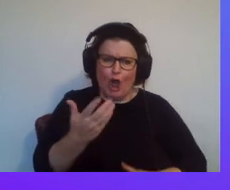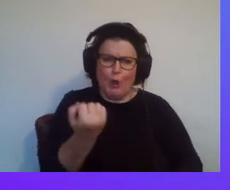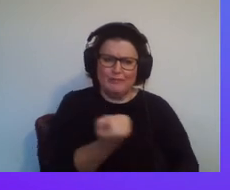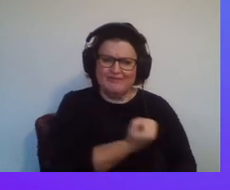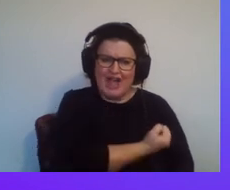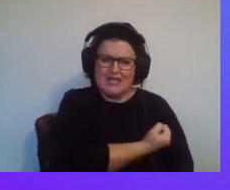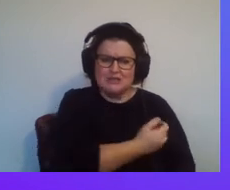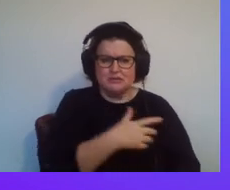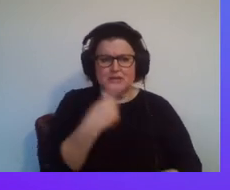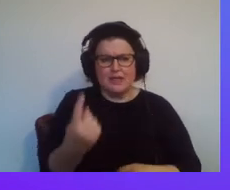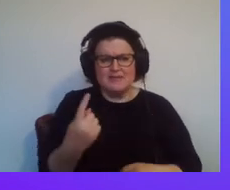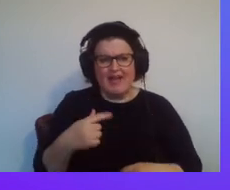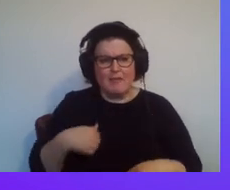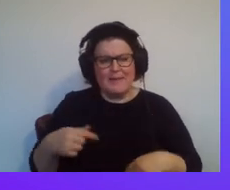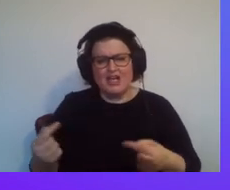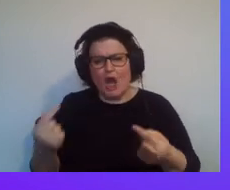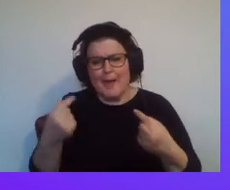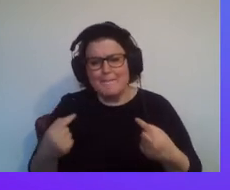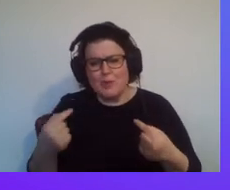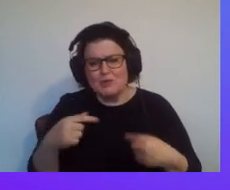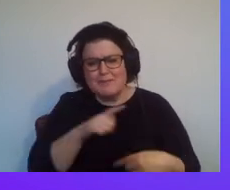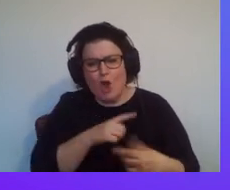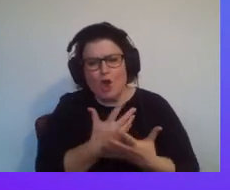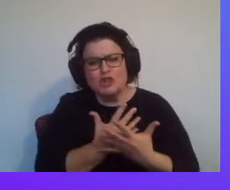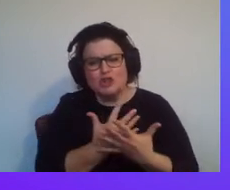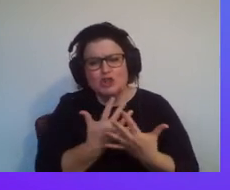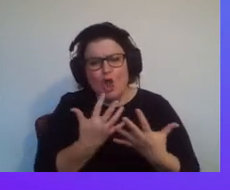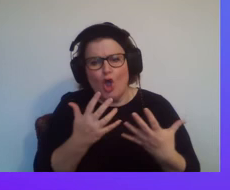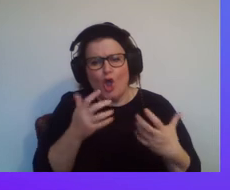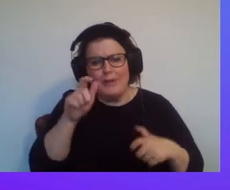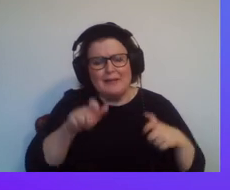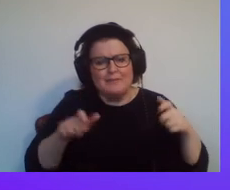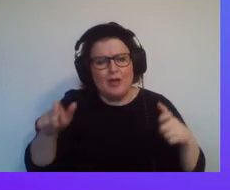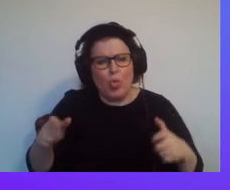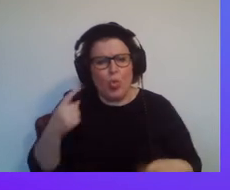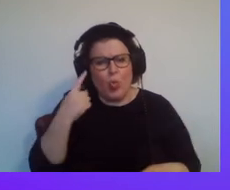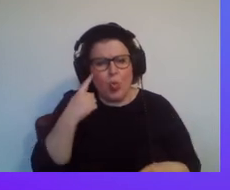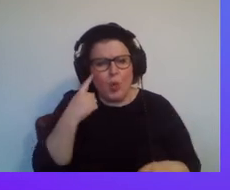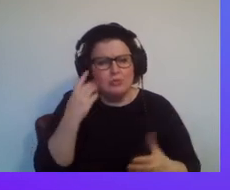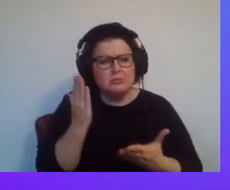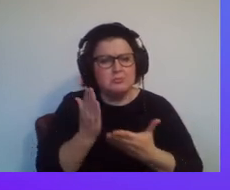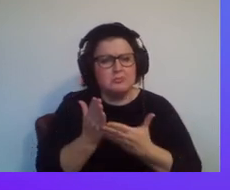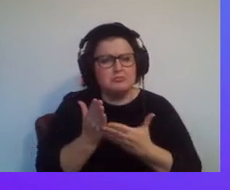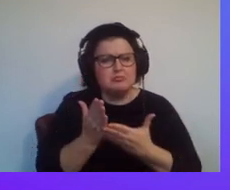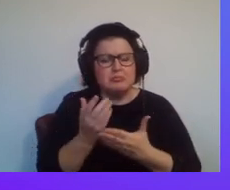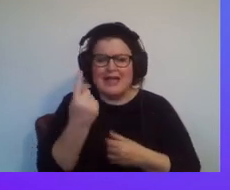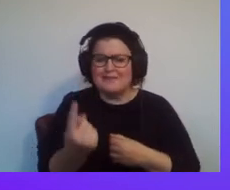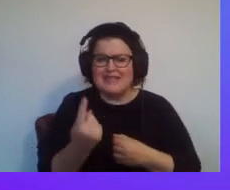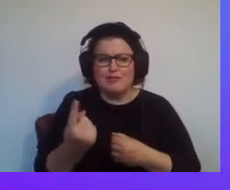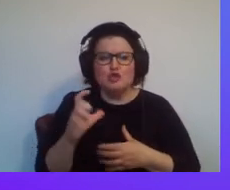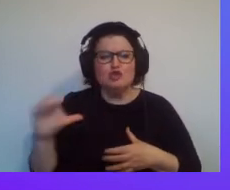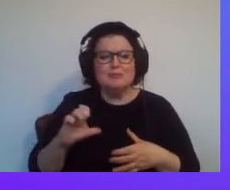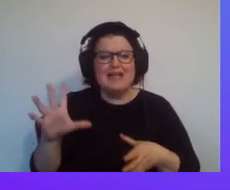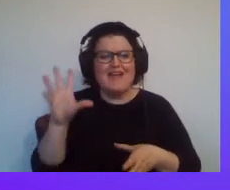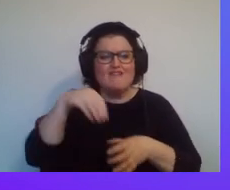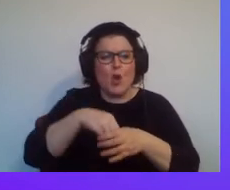has been subject to abuse because so many people have thought it was wrong. Now, I speak to this. I don't want to, Eddie, I don't want